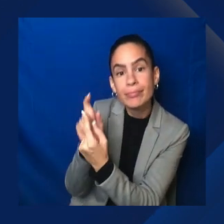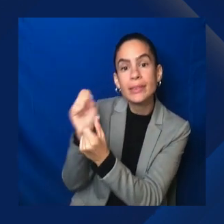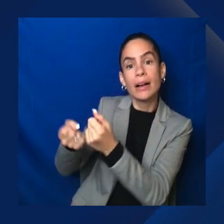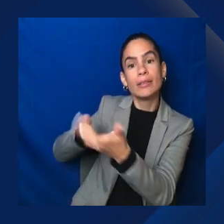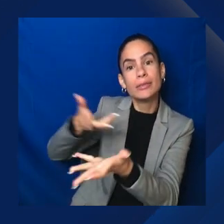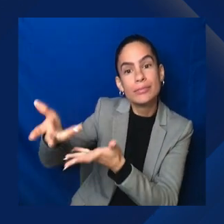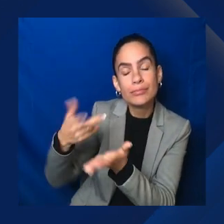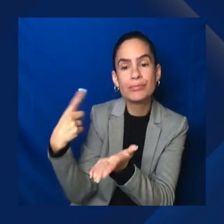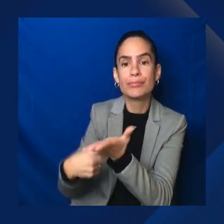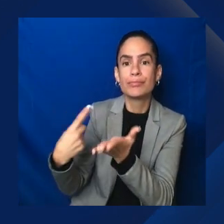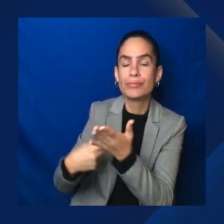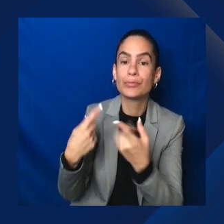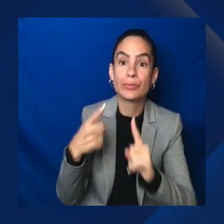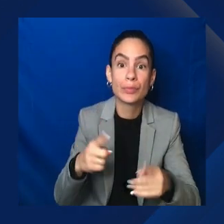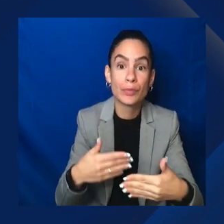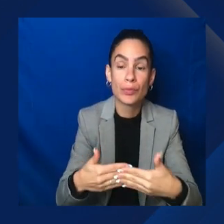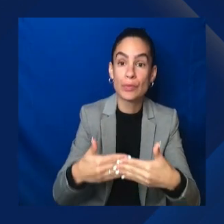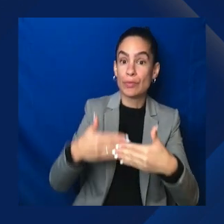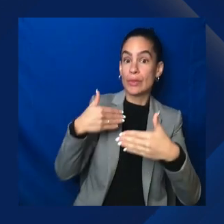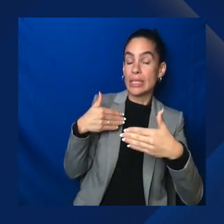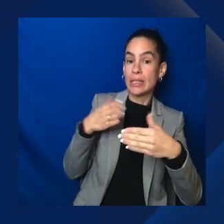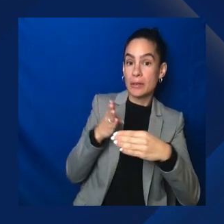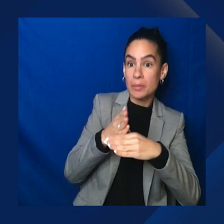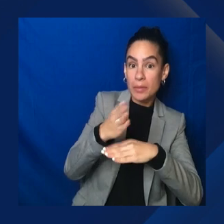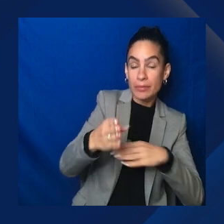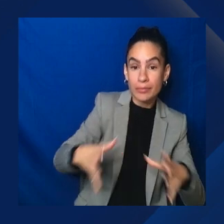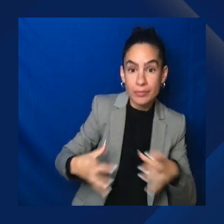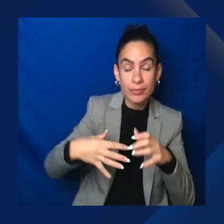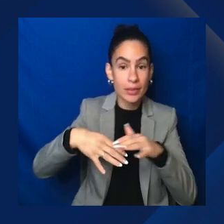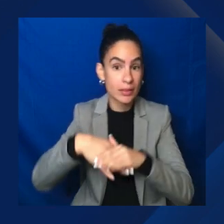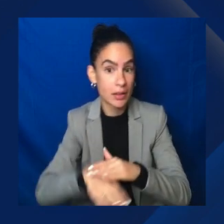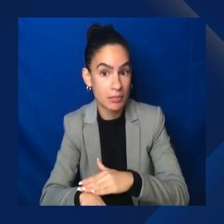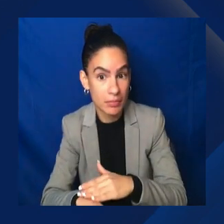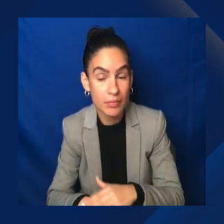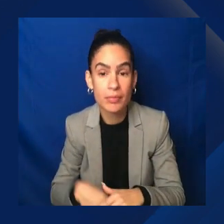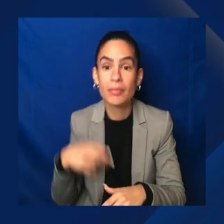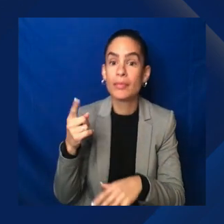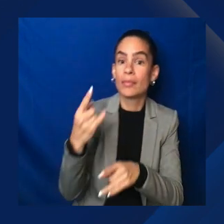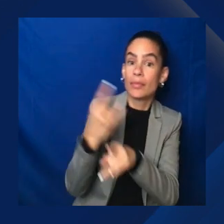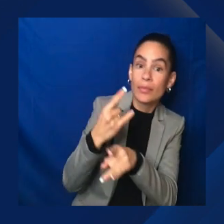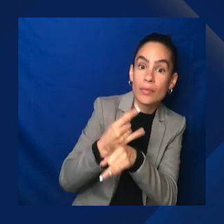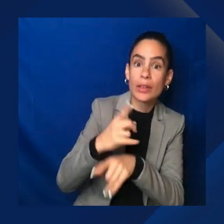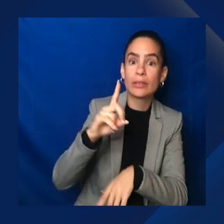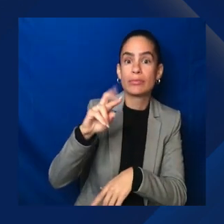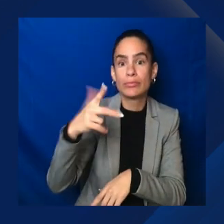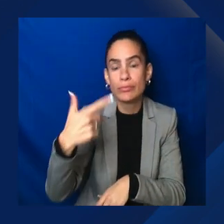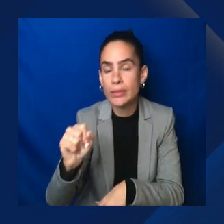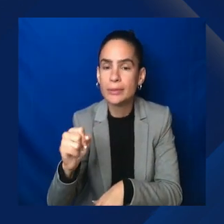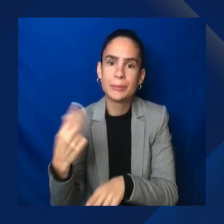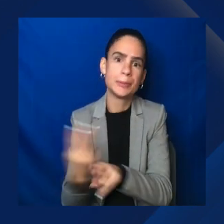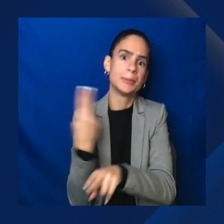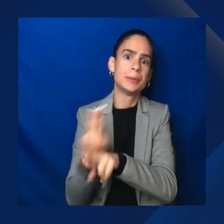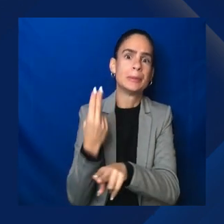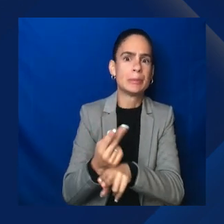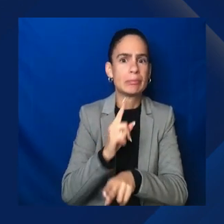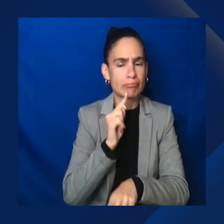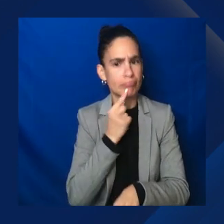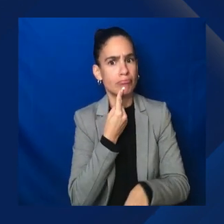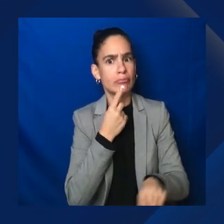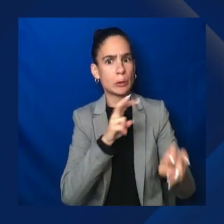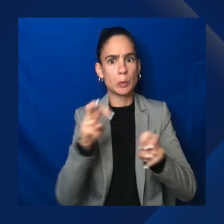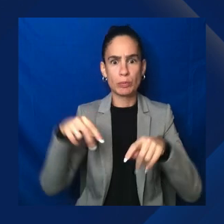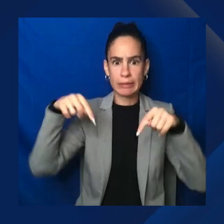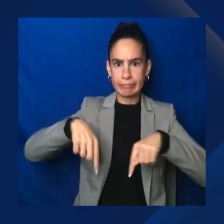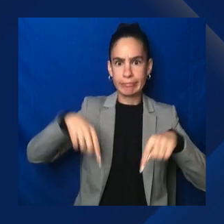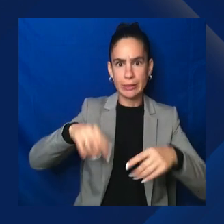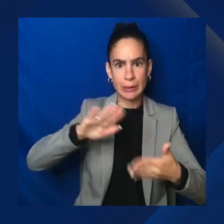just the substance abuse issues in our small area are so huge, and I've seen it within